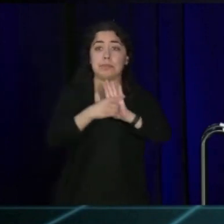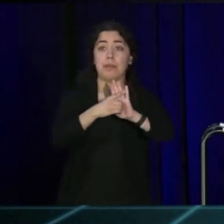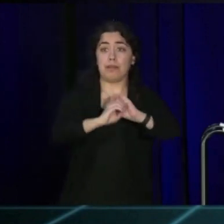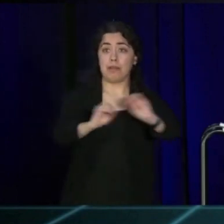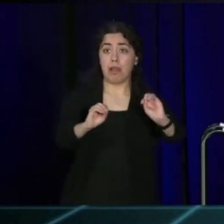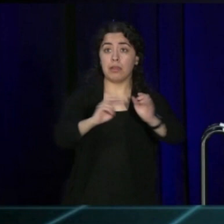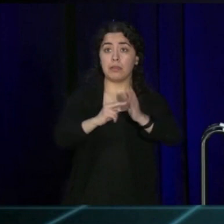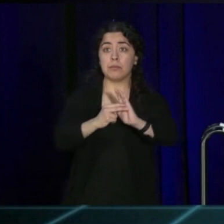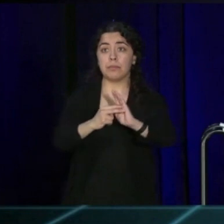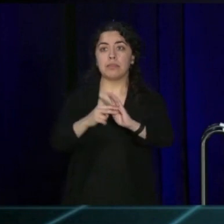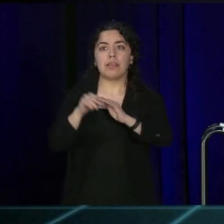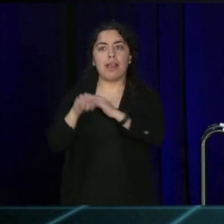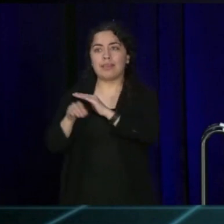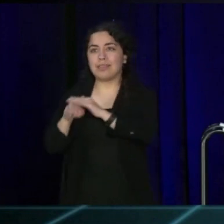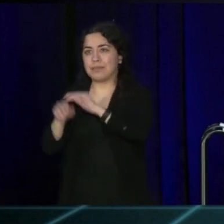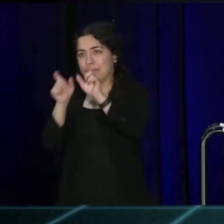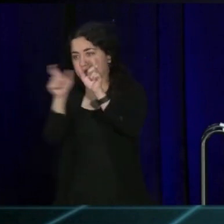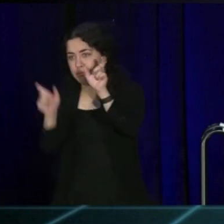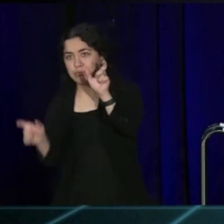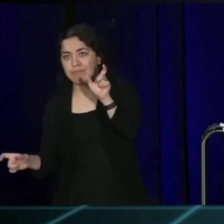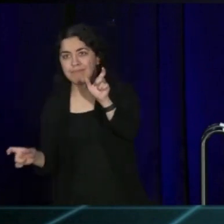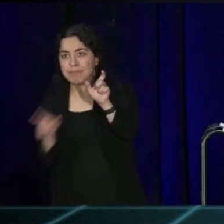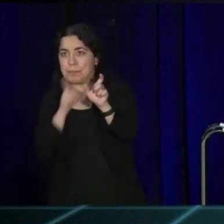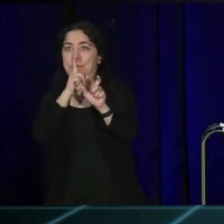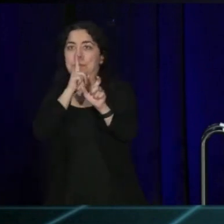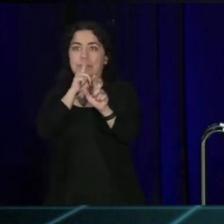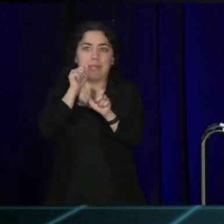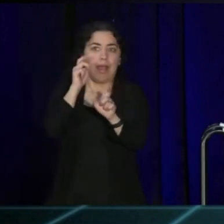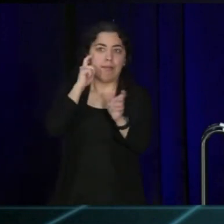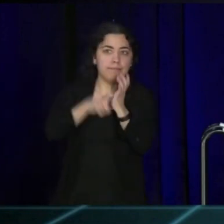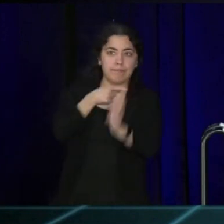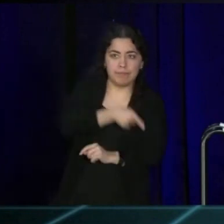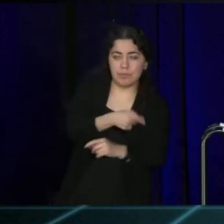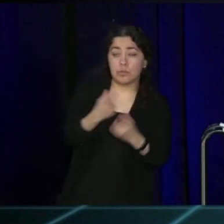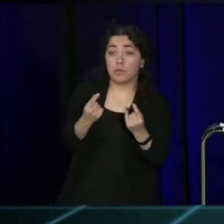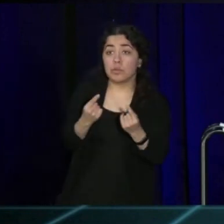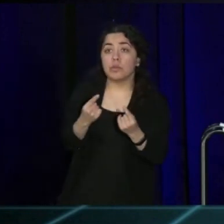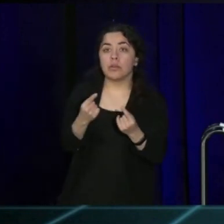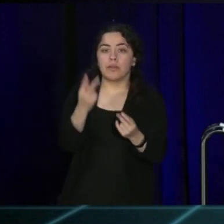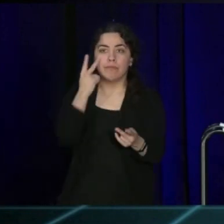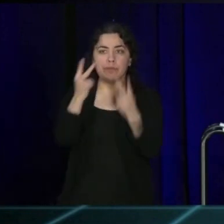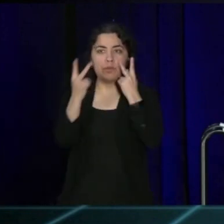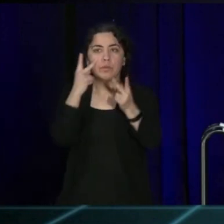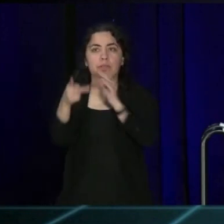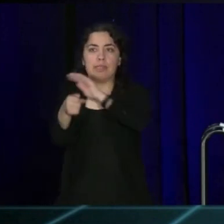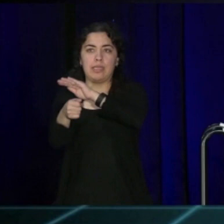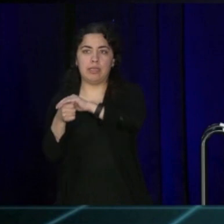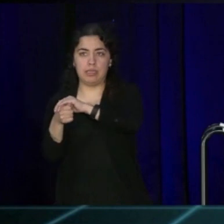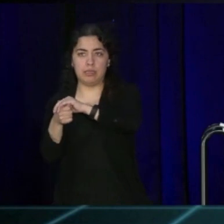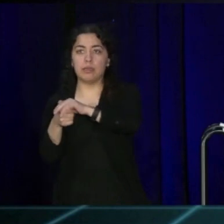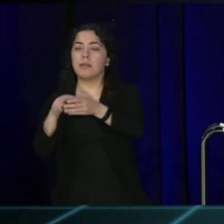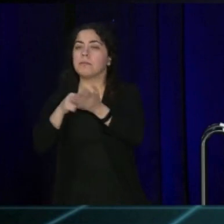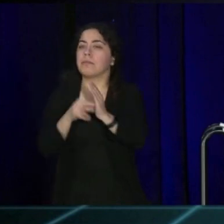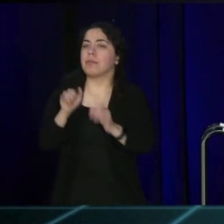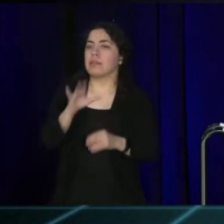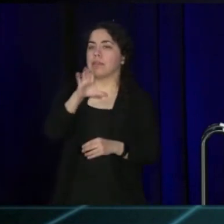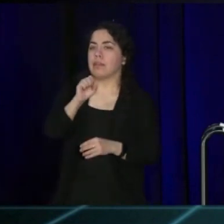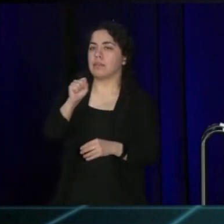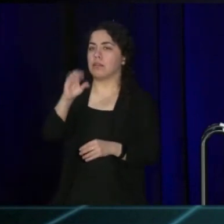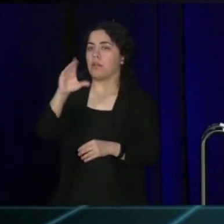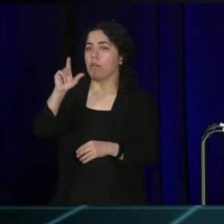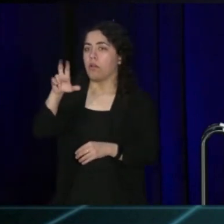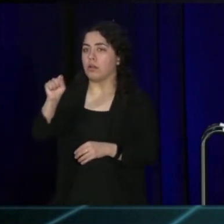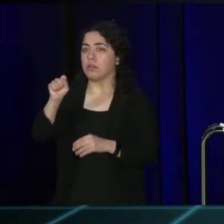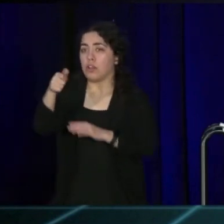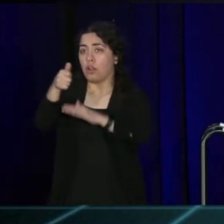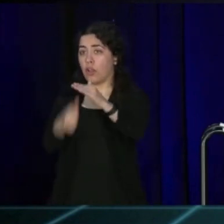from accessibility tree as well. Therefore, we can use a technique called visually hidden. It is a CSS class that we can add that under the hood